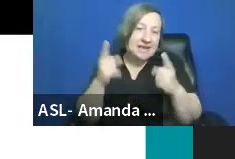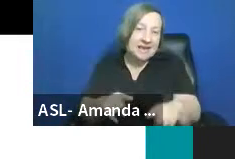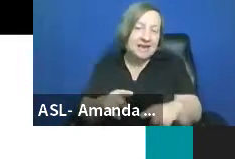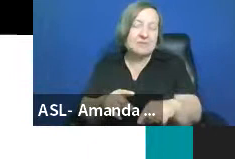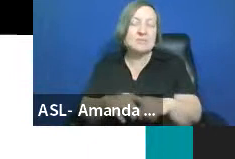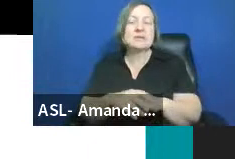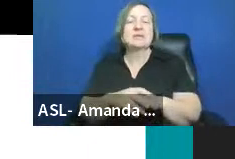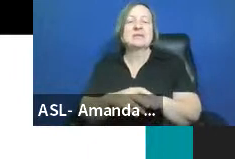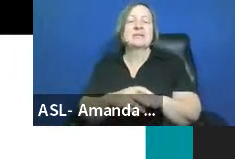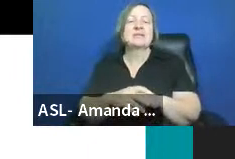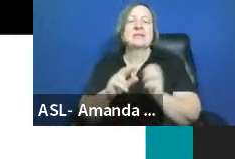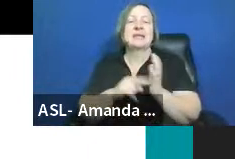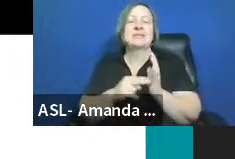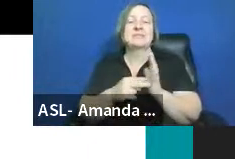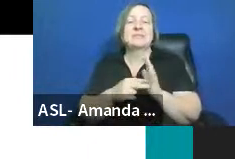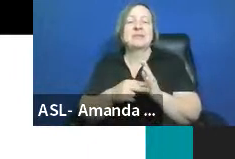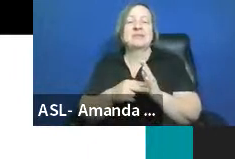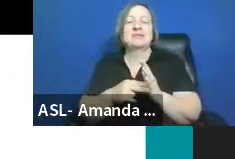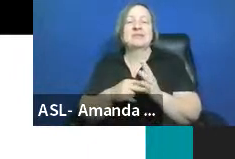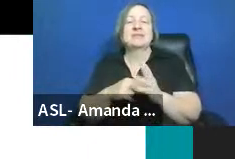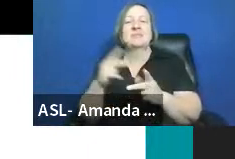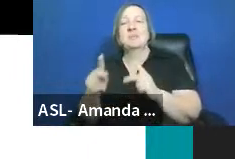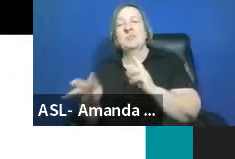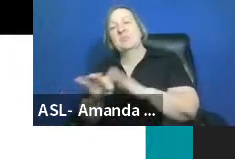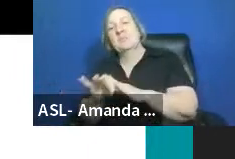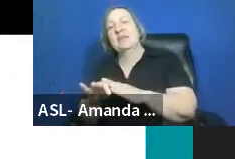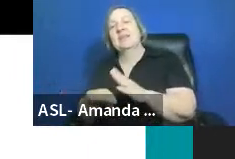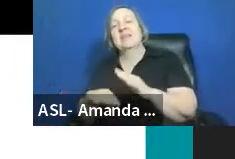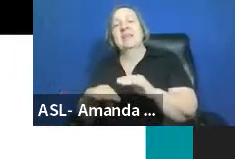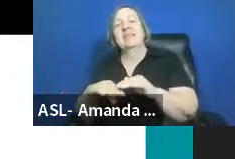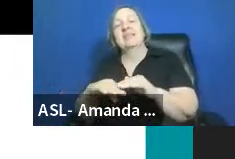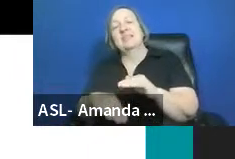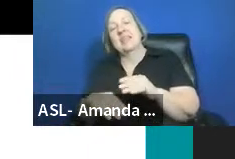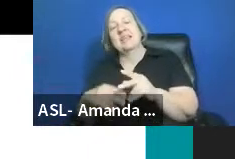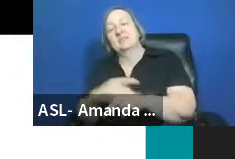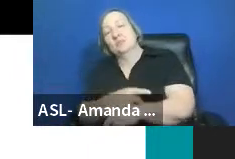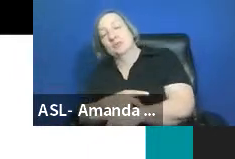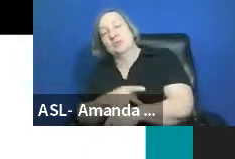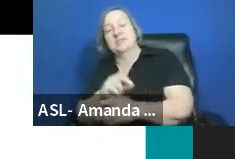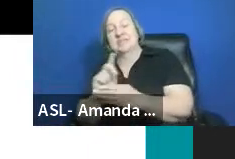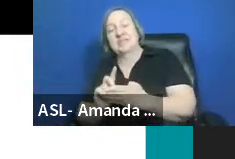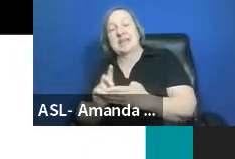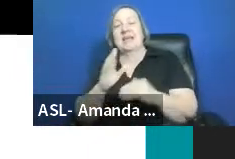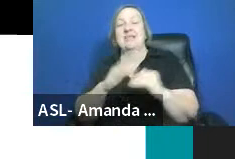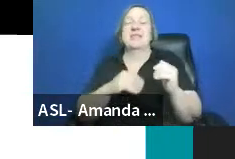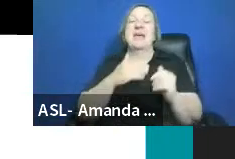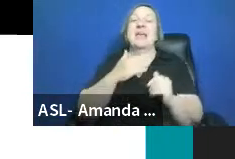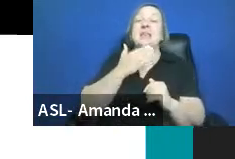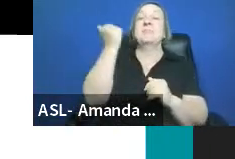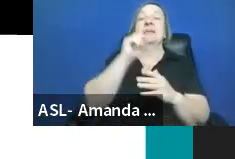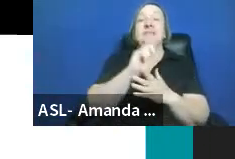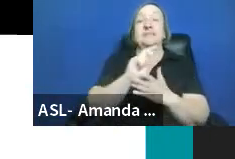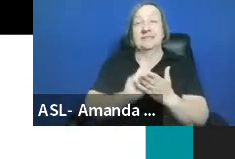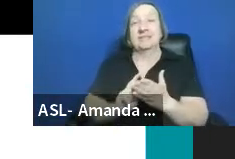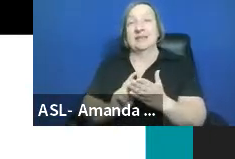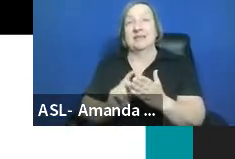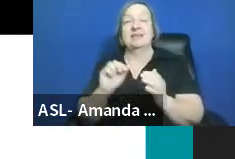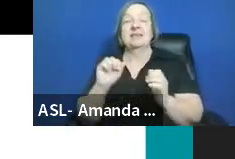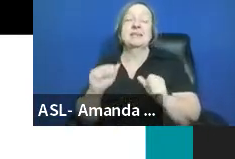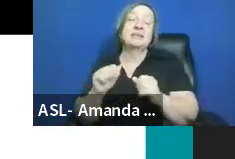to lead to the least worst design rather than the best design. And it can lead to